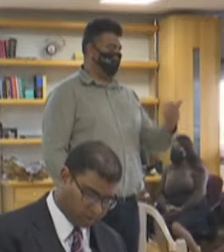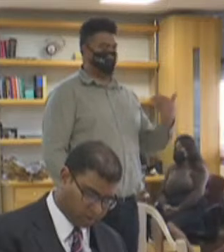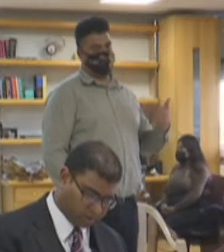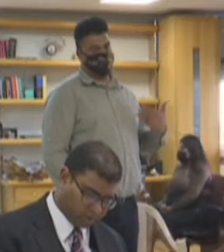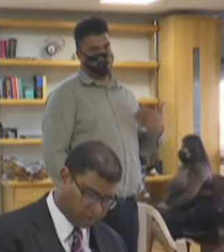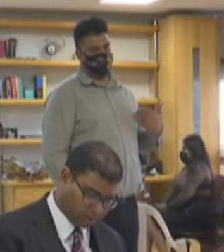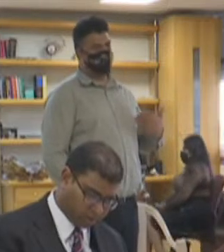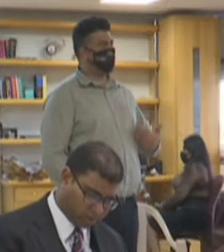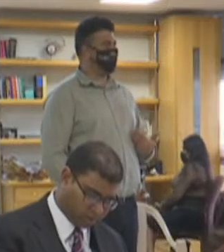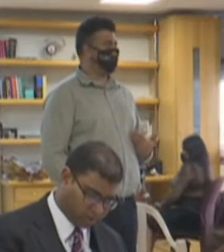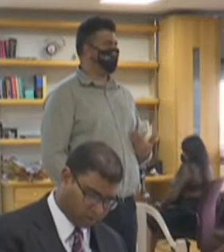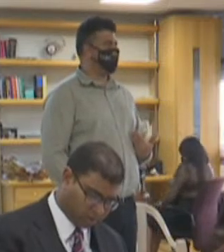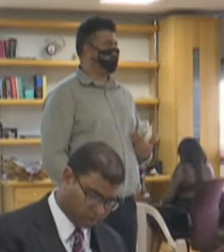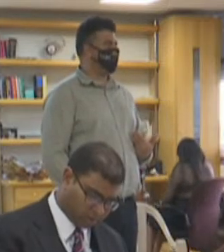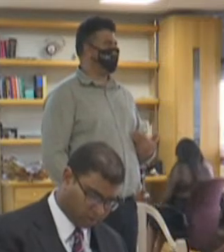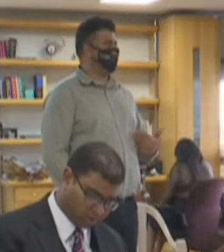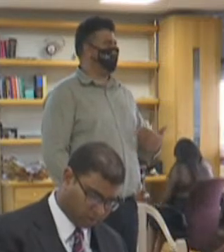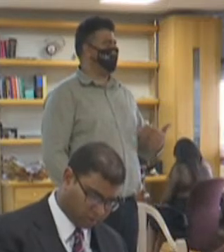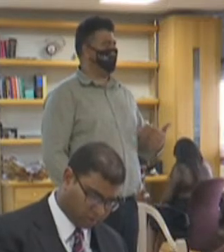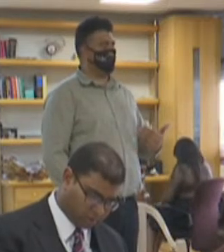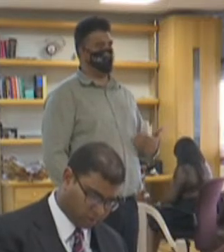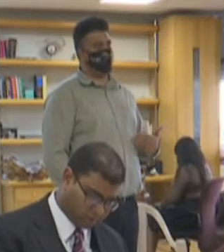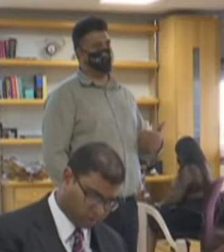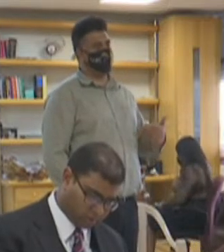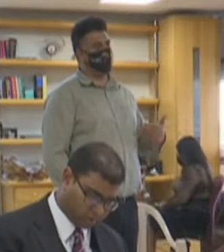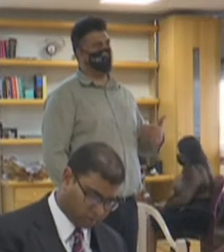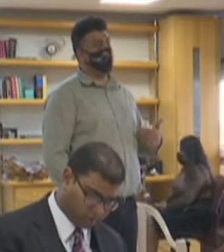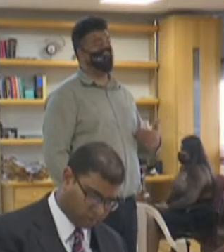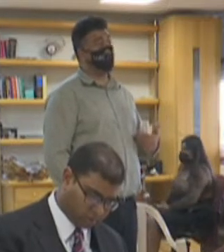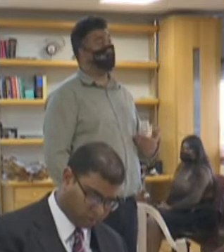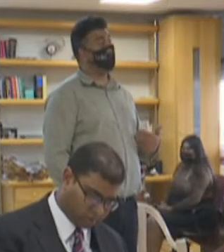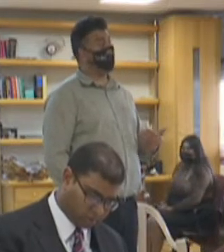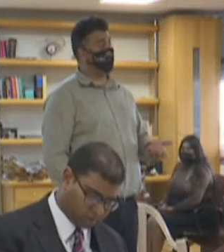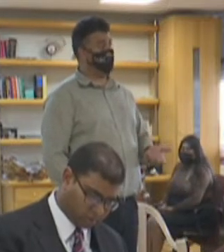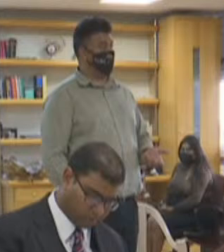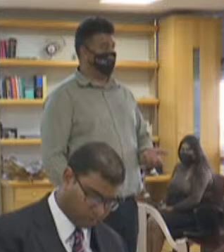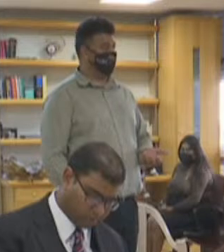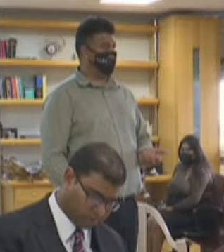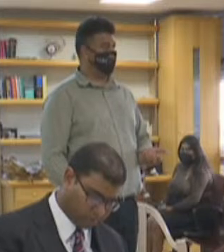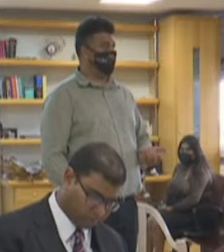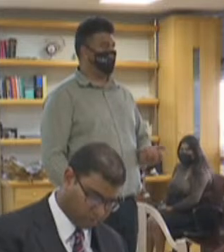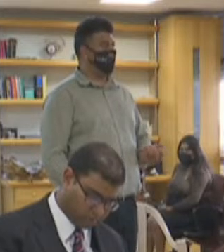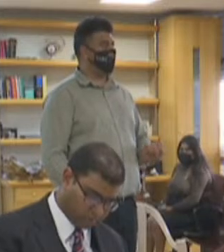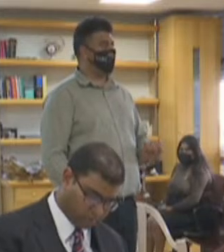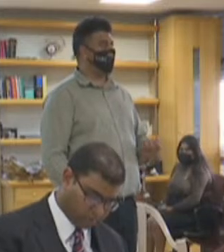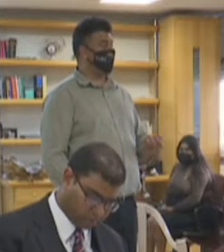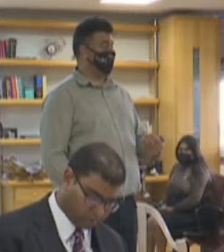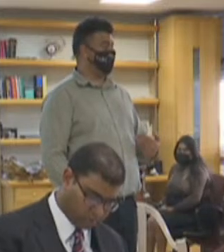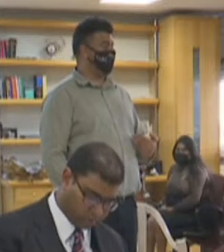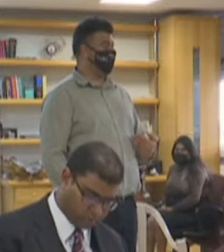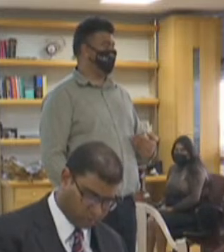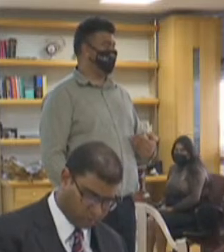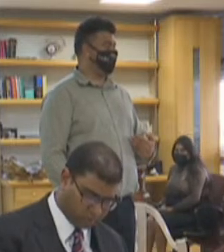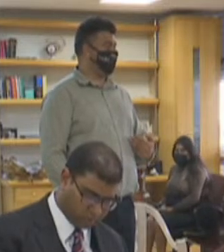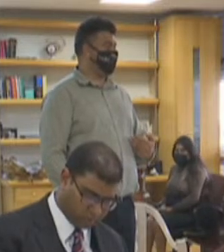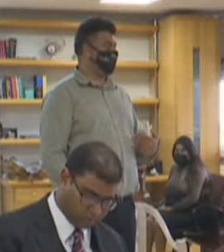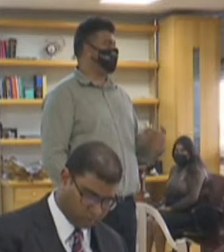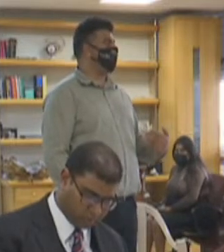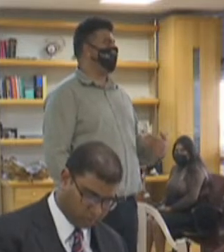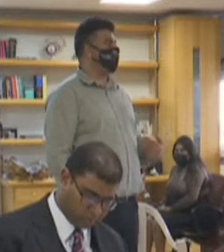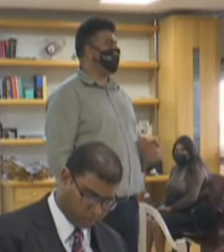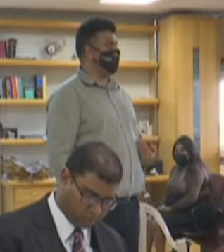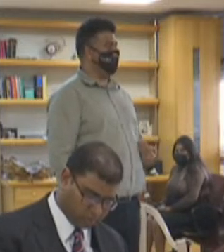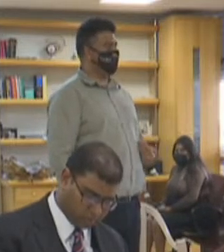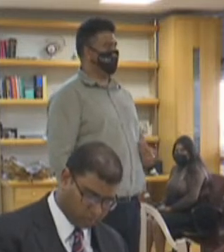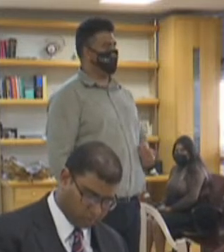So I've checked with my operational team and confirmed that it was a call made to Alfred to say an hour before broadcast that